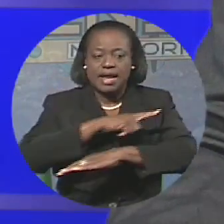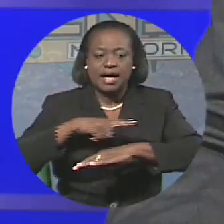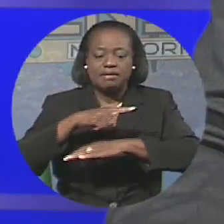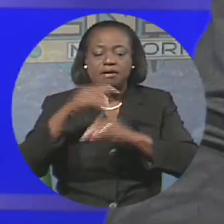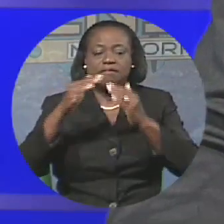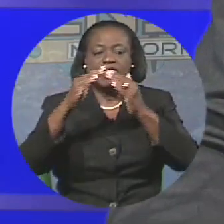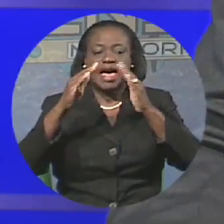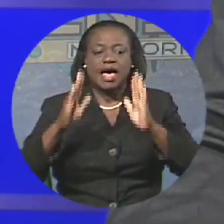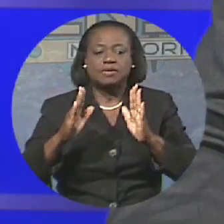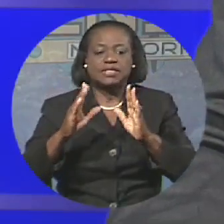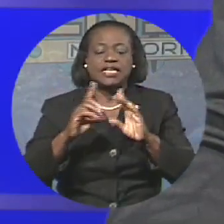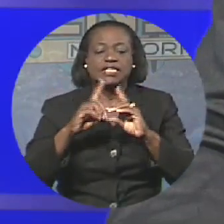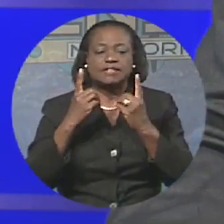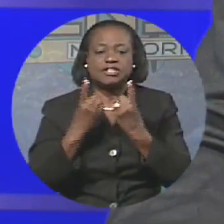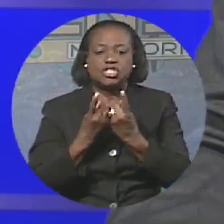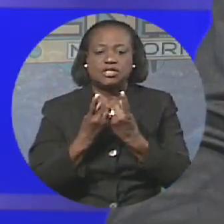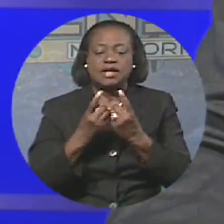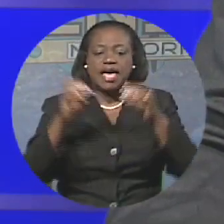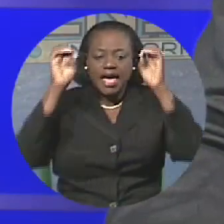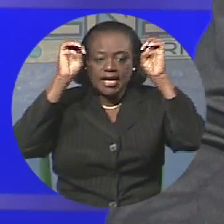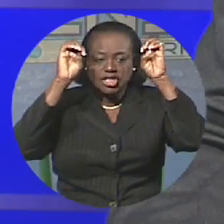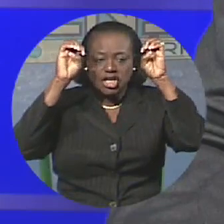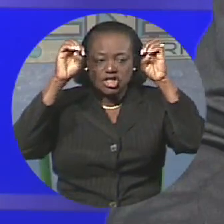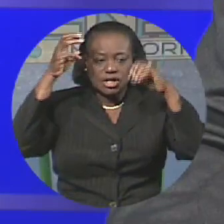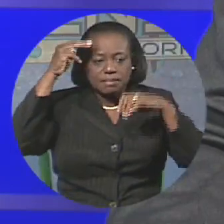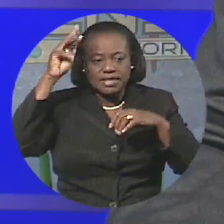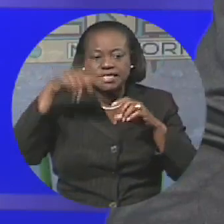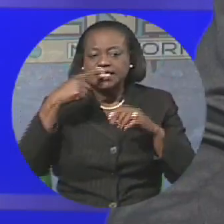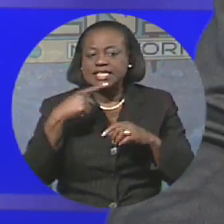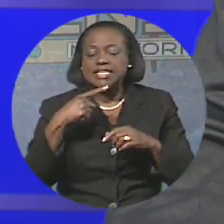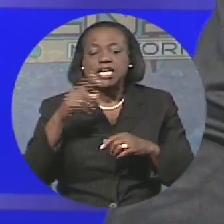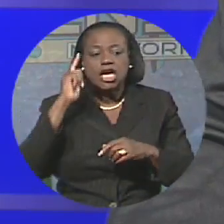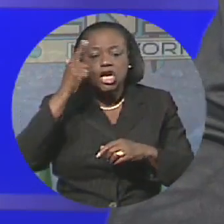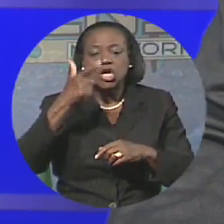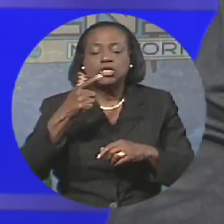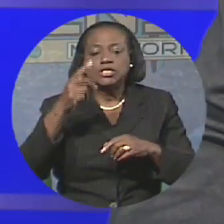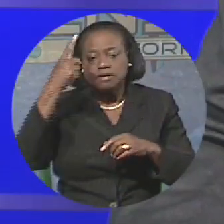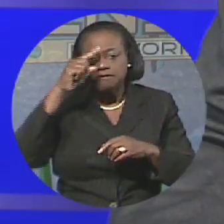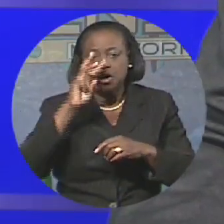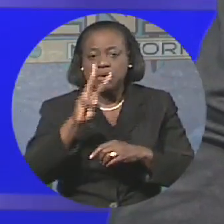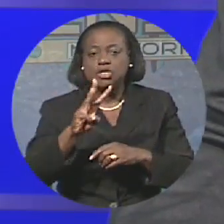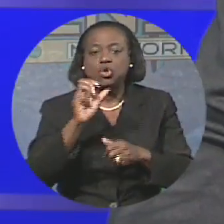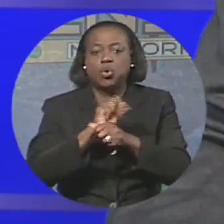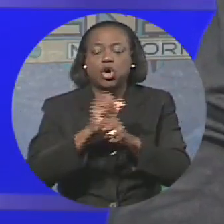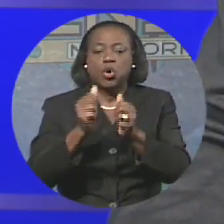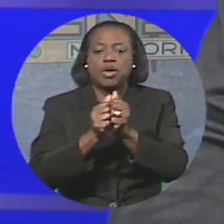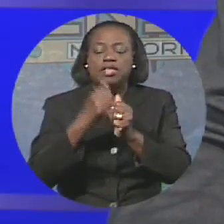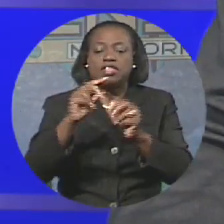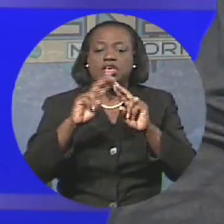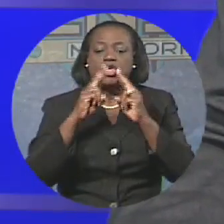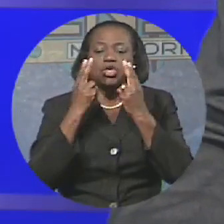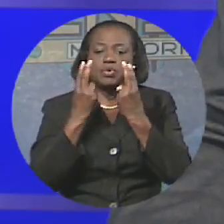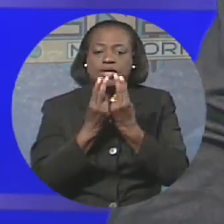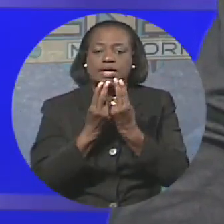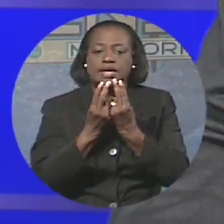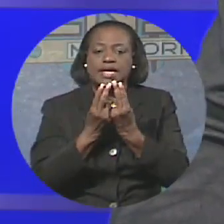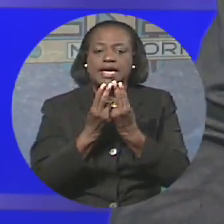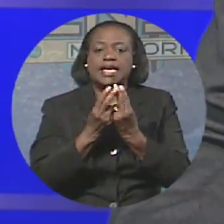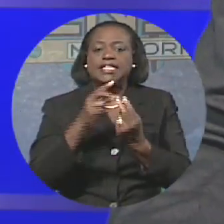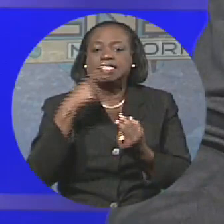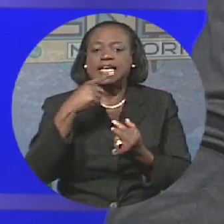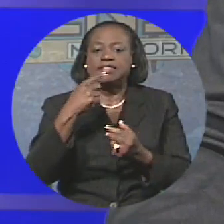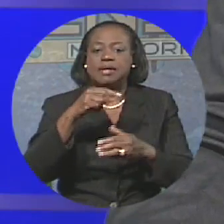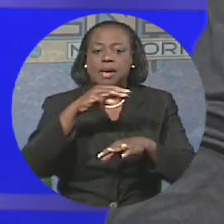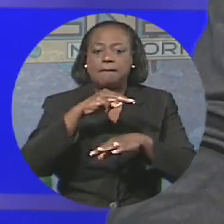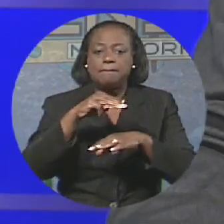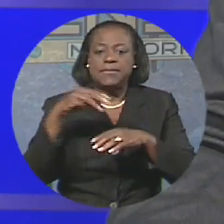the country. Education Minister Jerome Fitzgerald says he looks forward to working with the union to hash out a new agreement. He added that the Ministry of Labor will